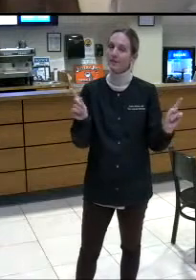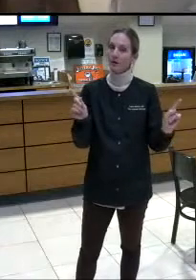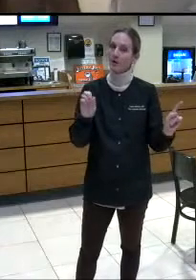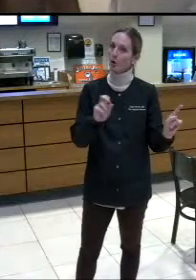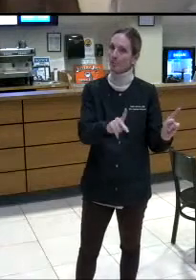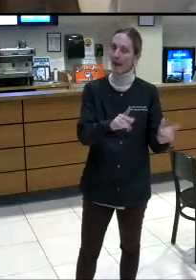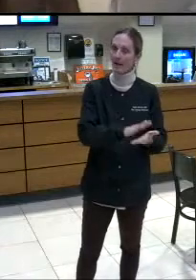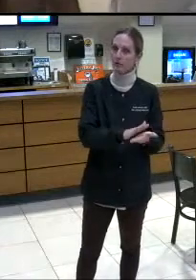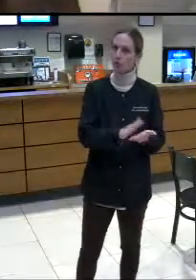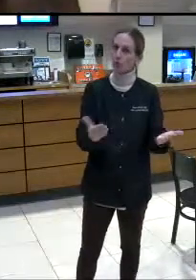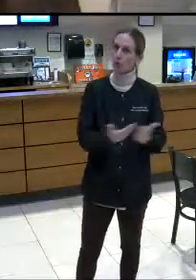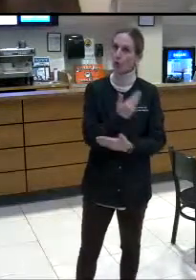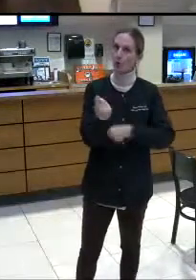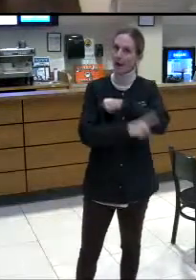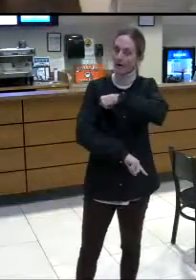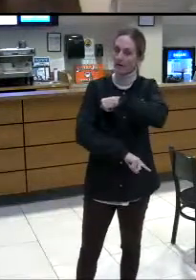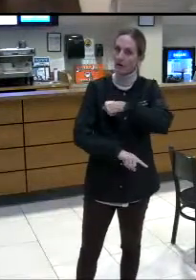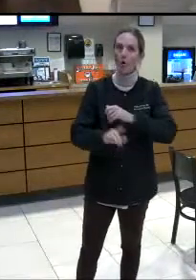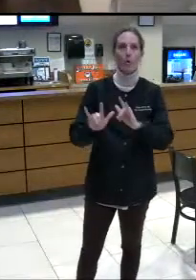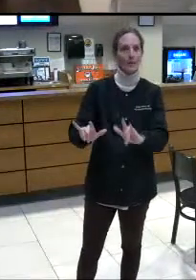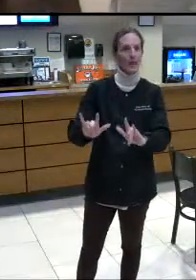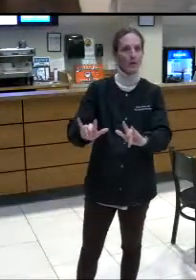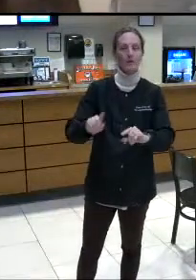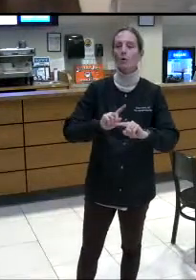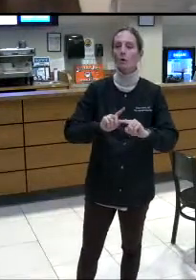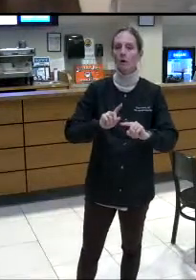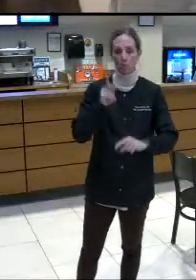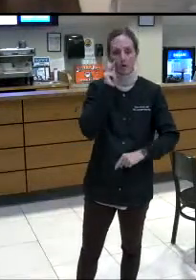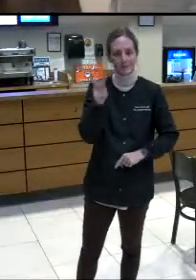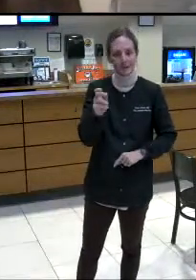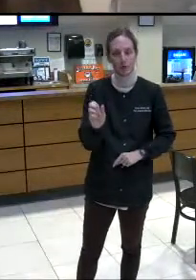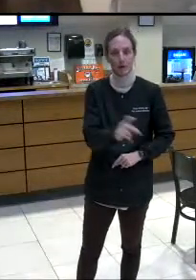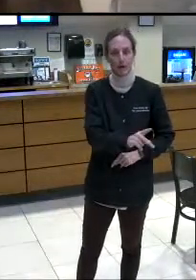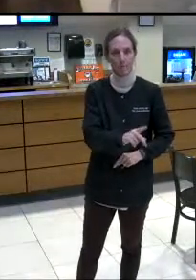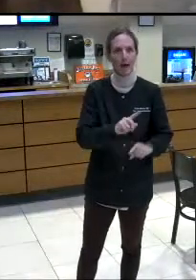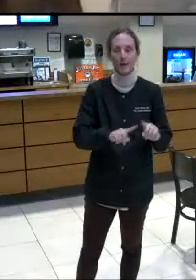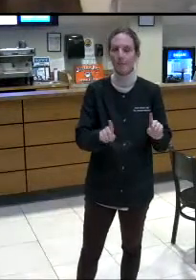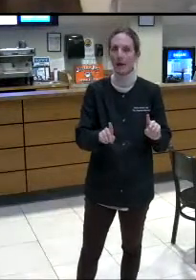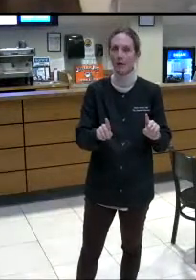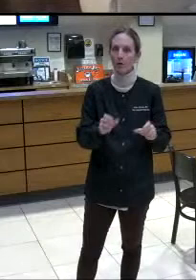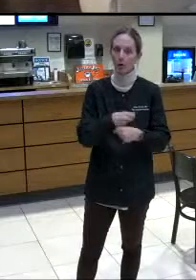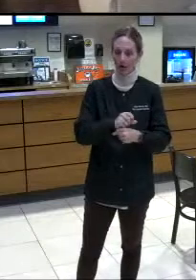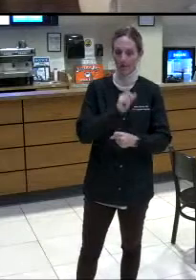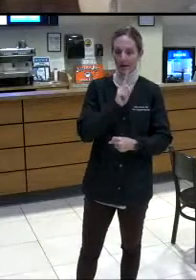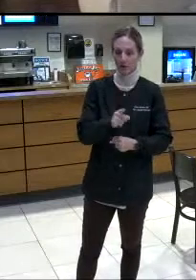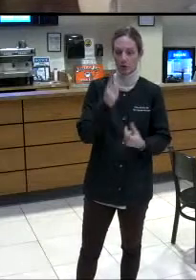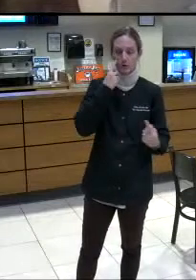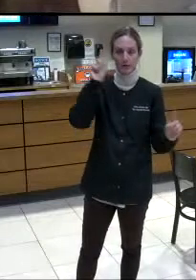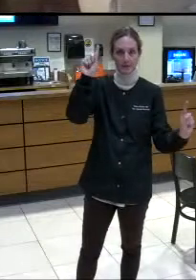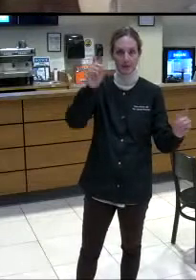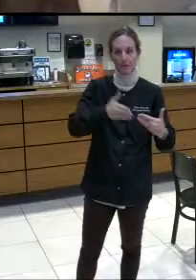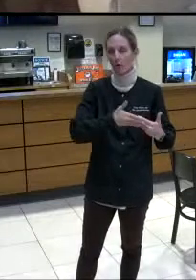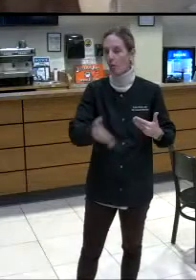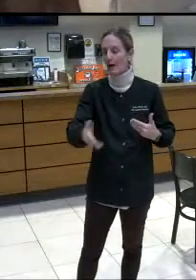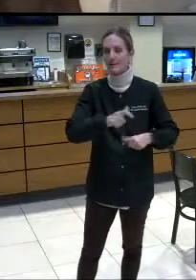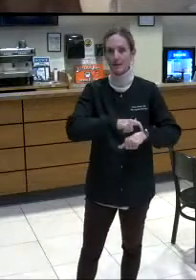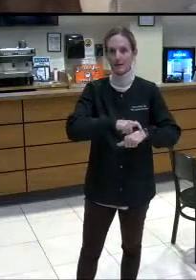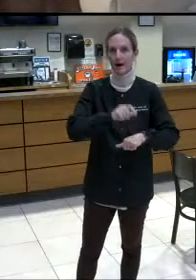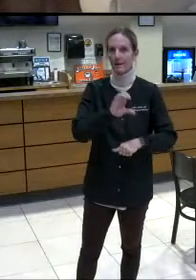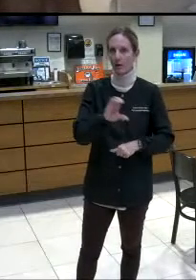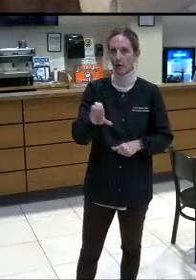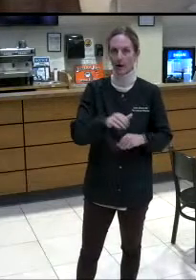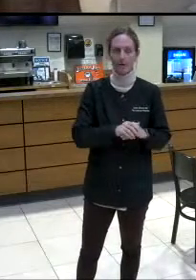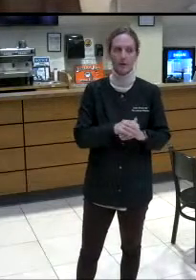here are your consequences. We love you. We're going to see you when you come back, and we're going to ensure that you be successful the rest of your time in Clark County. So